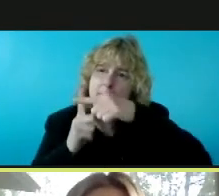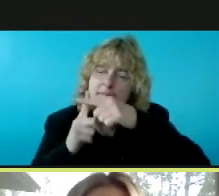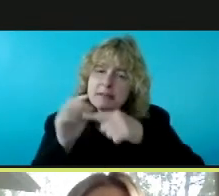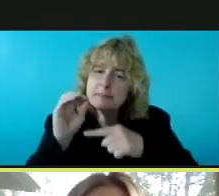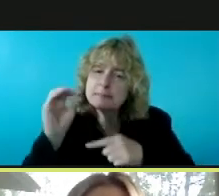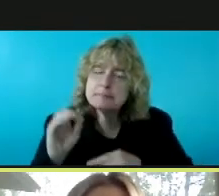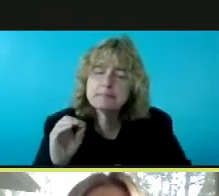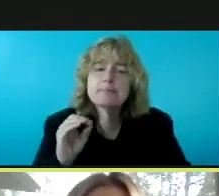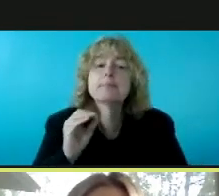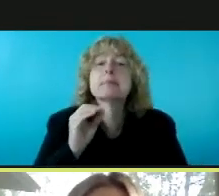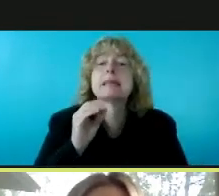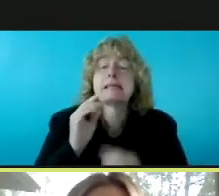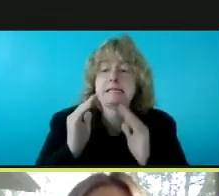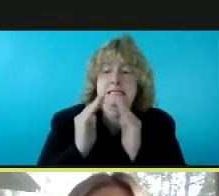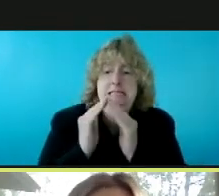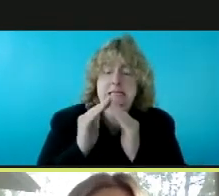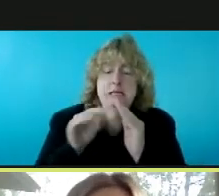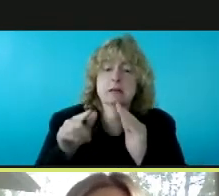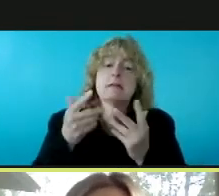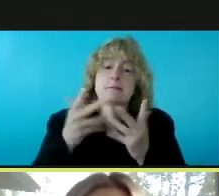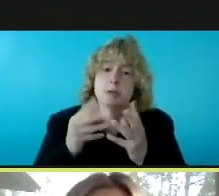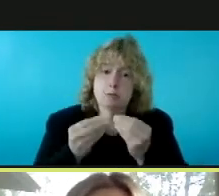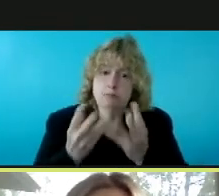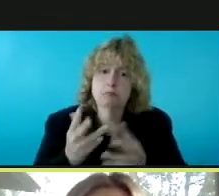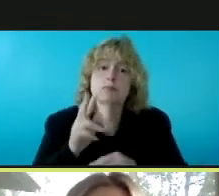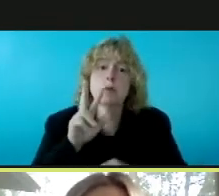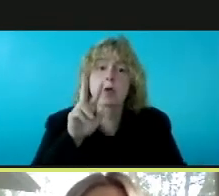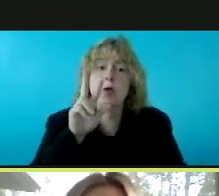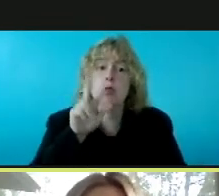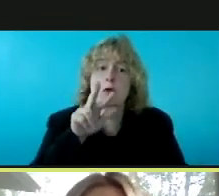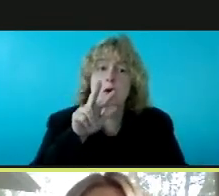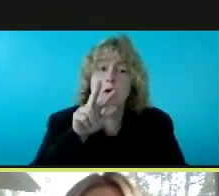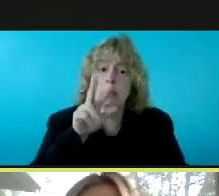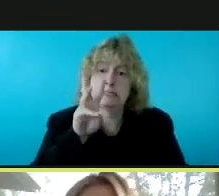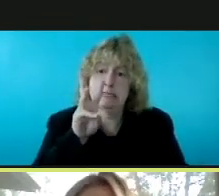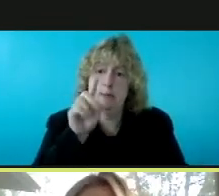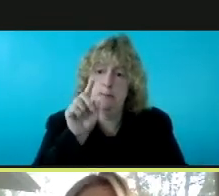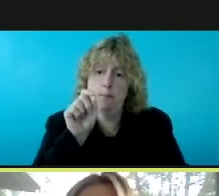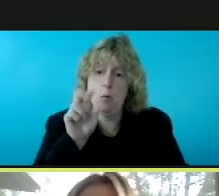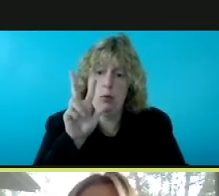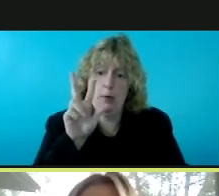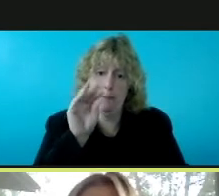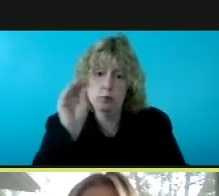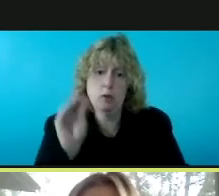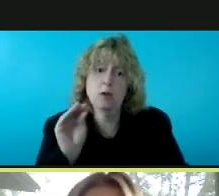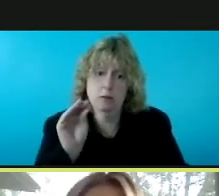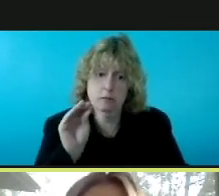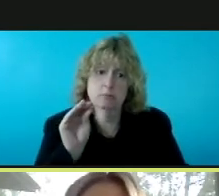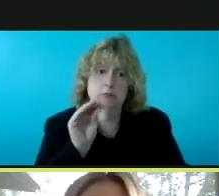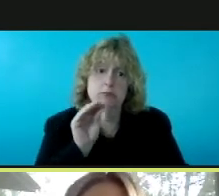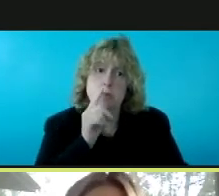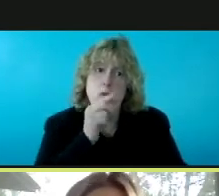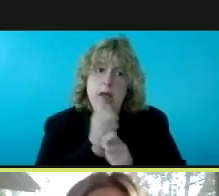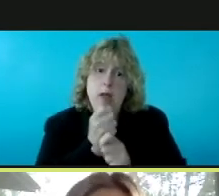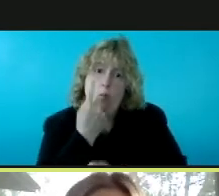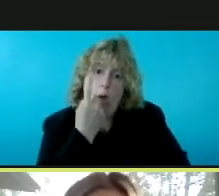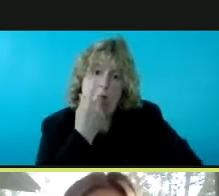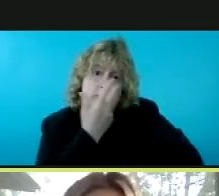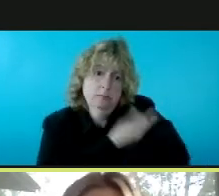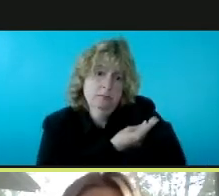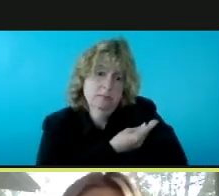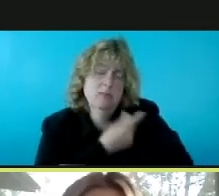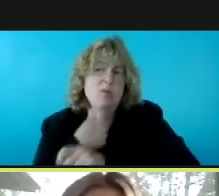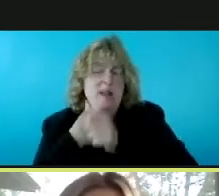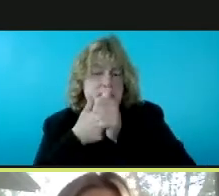Detroit has vaccinated 36.3% of the population who have received at least one dose. We lag far